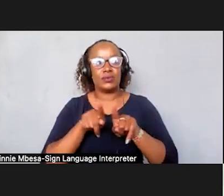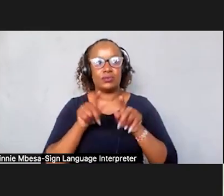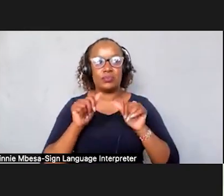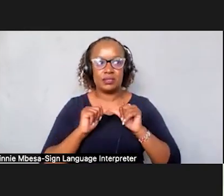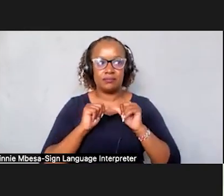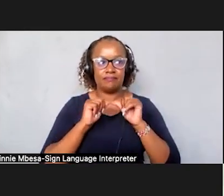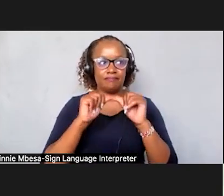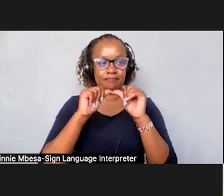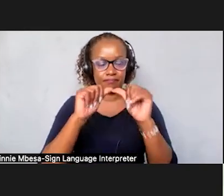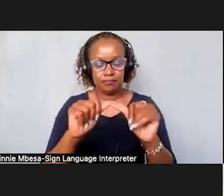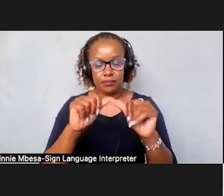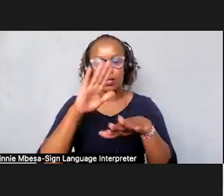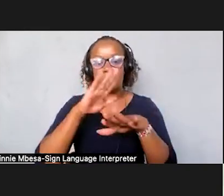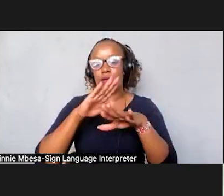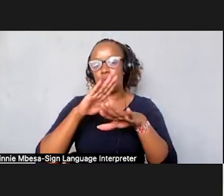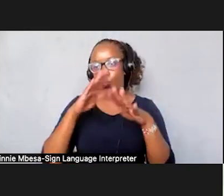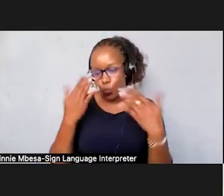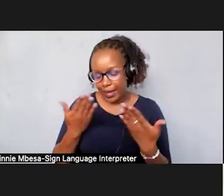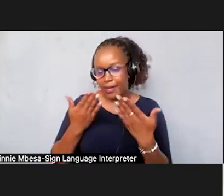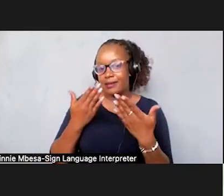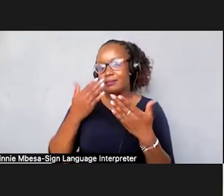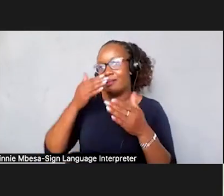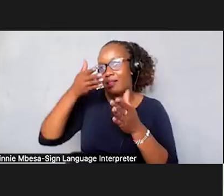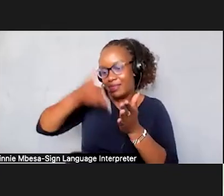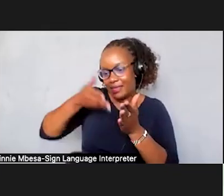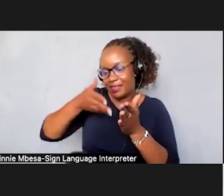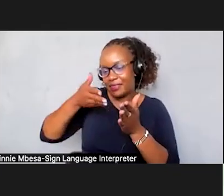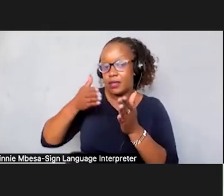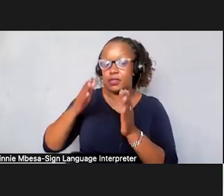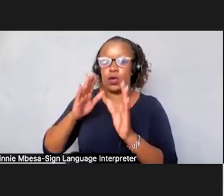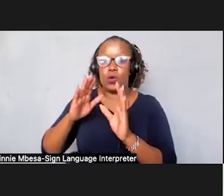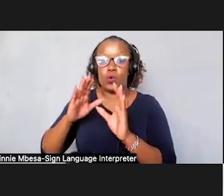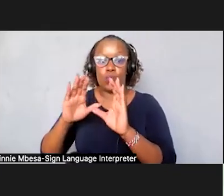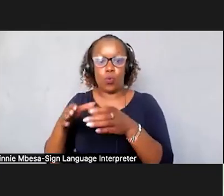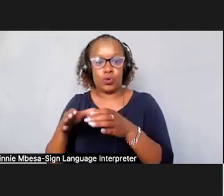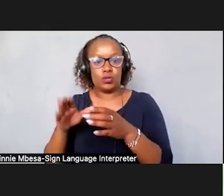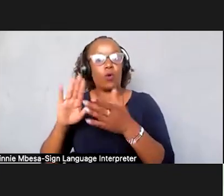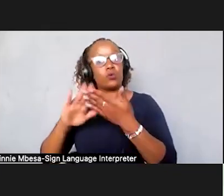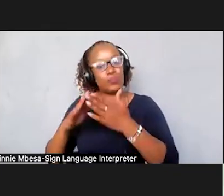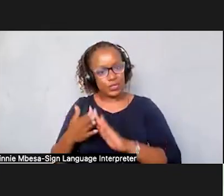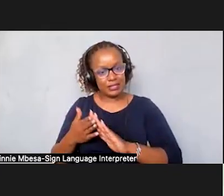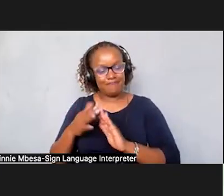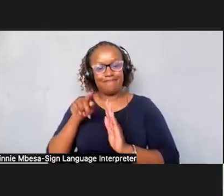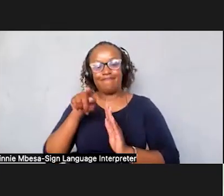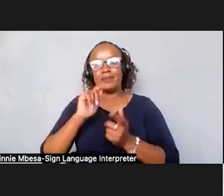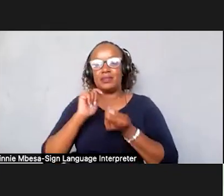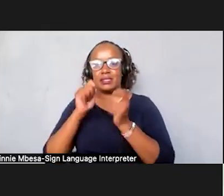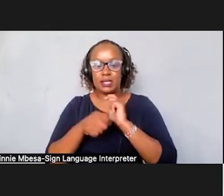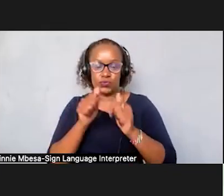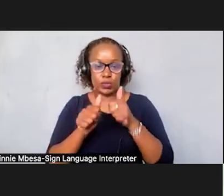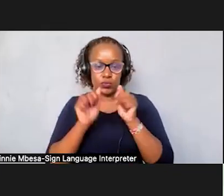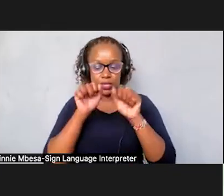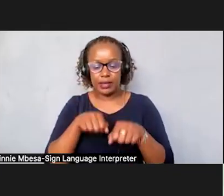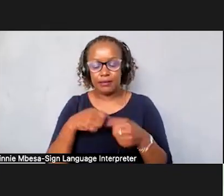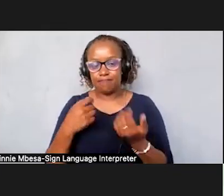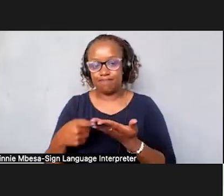in the community. So that's the change we can confidently talk about. So, and this is